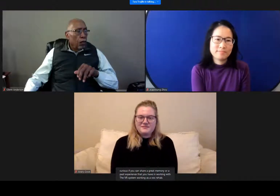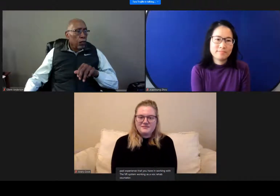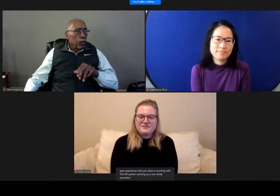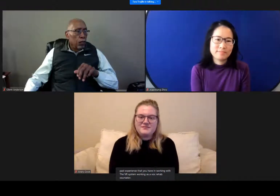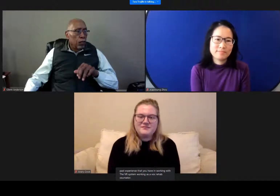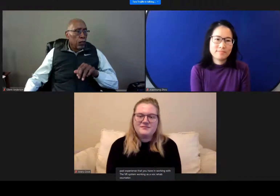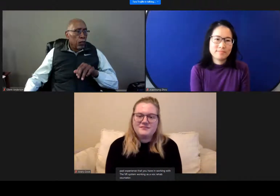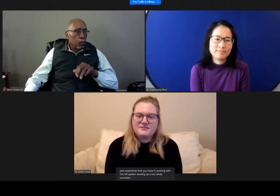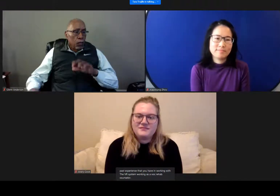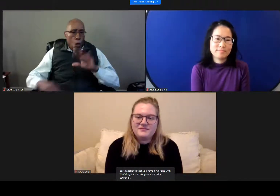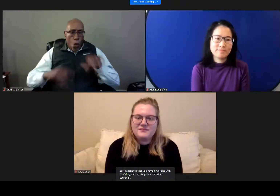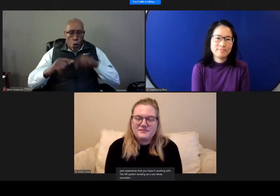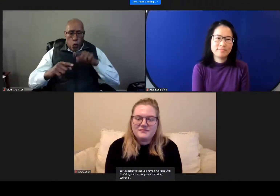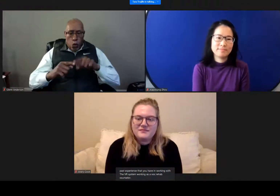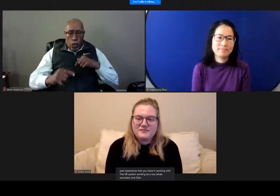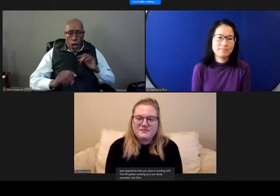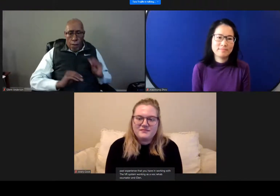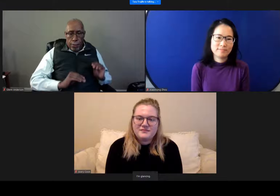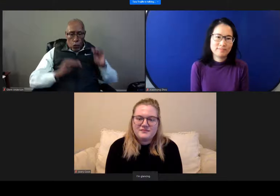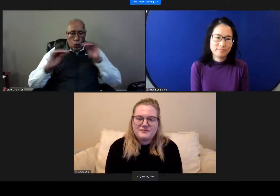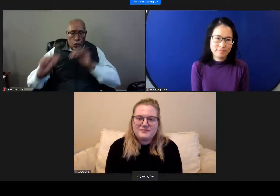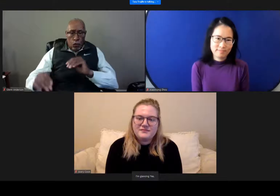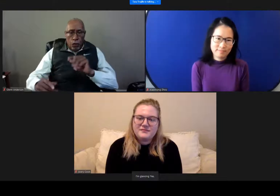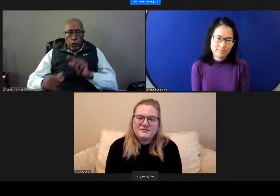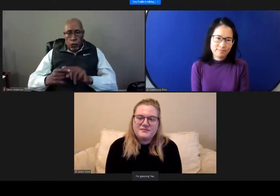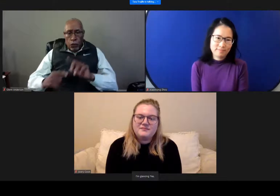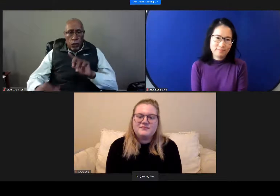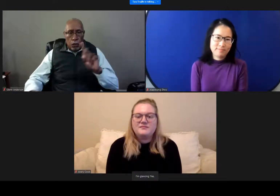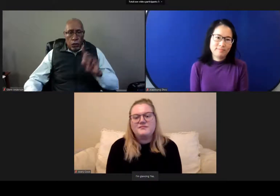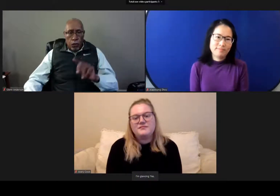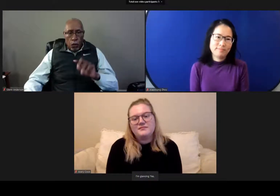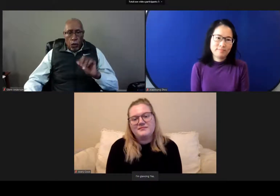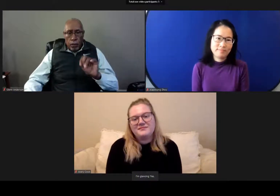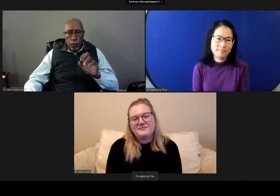counselor. Glenn saying yes.